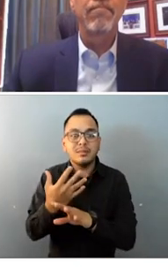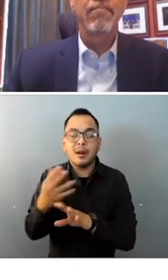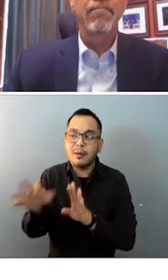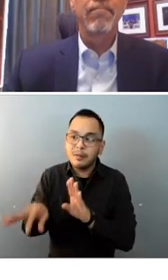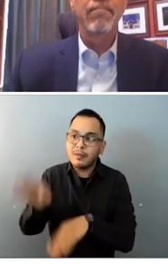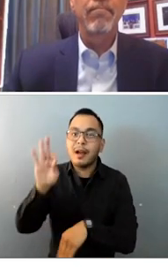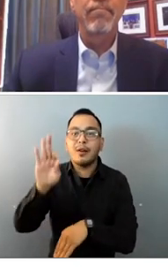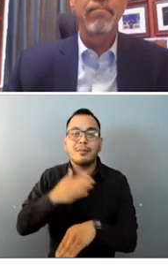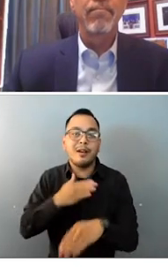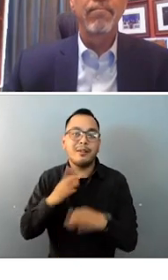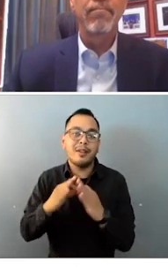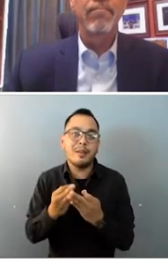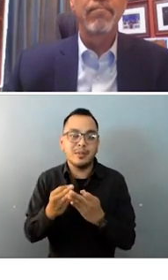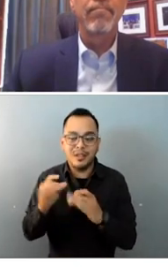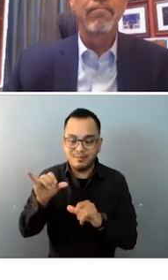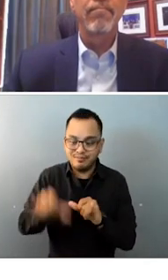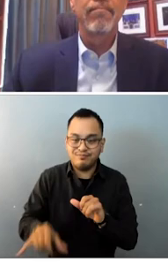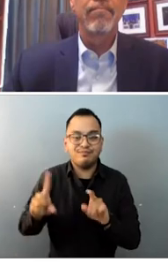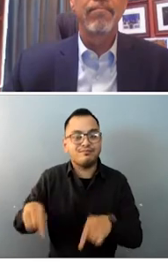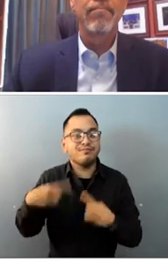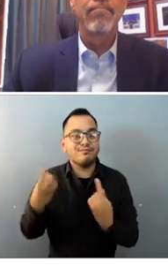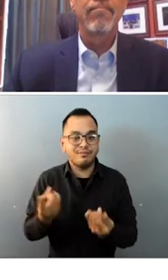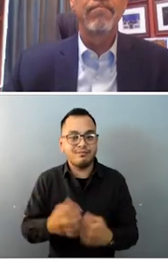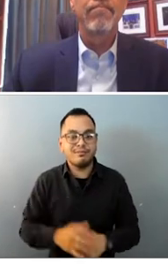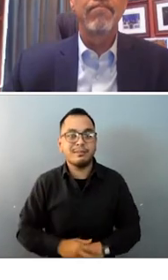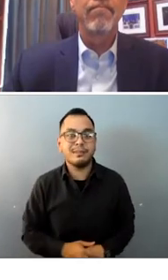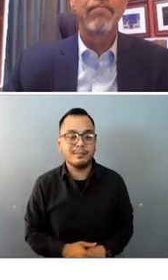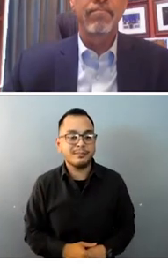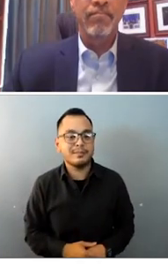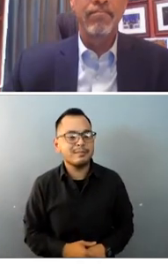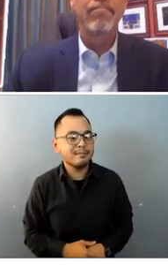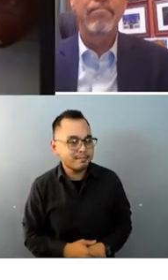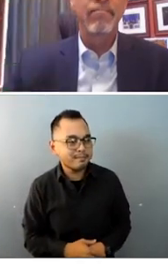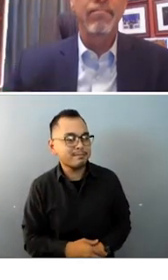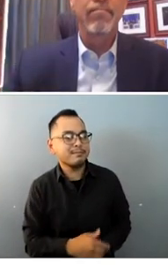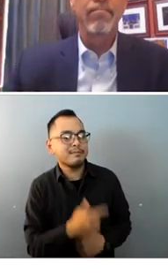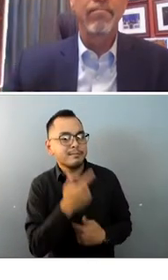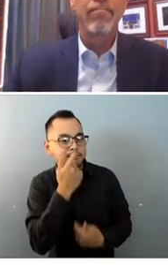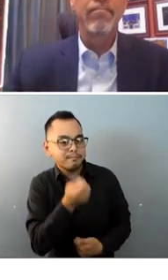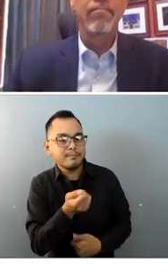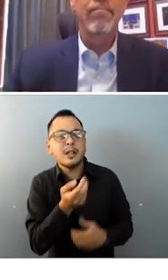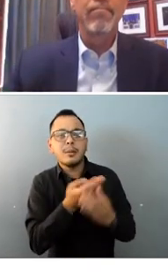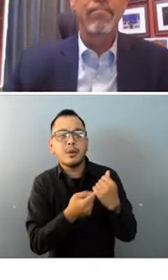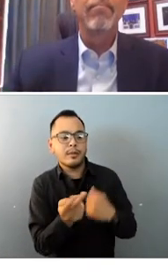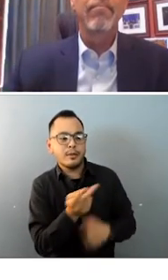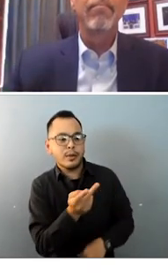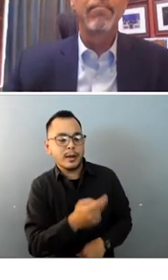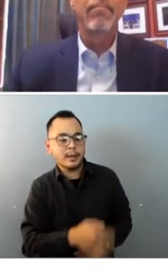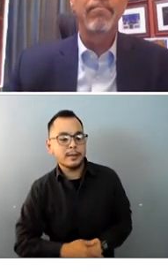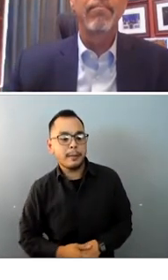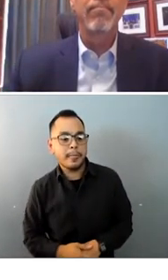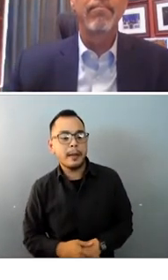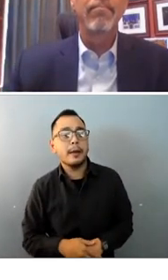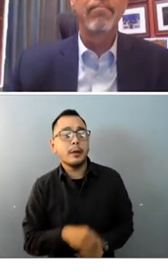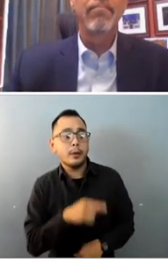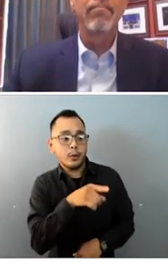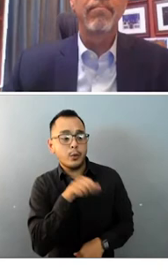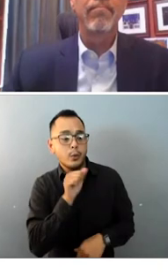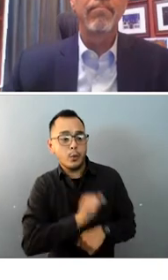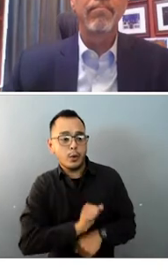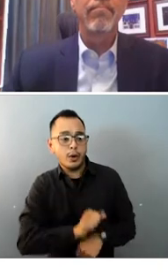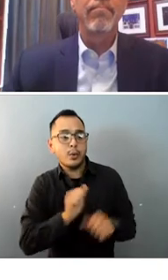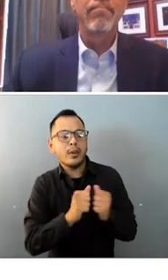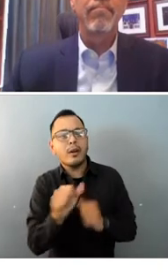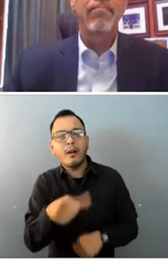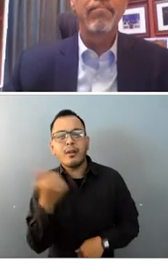family that I have and have not left since. So I'm so interested, really, from both of you, from either of you, when you are